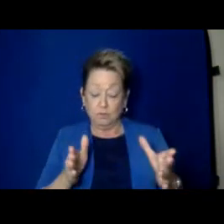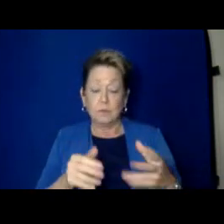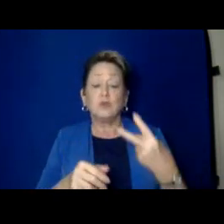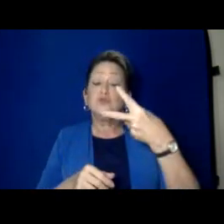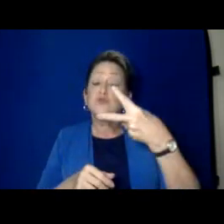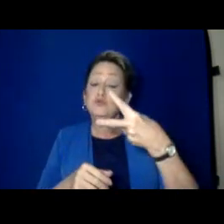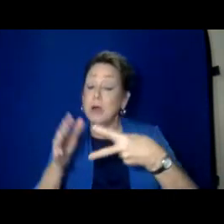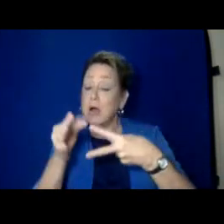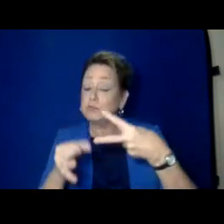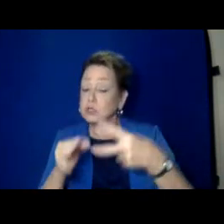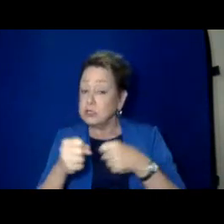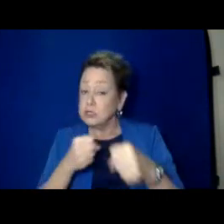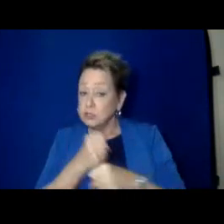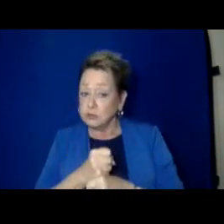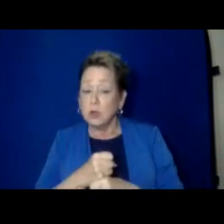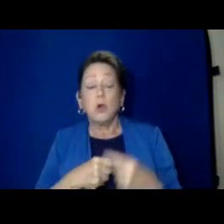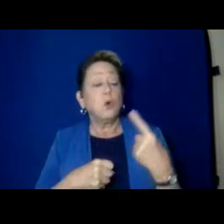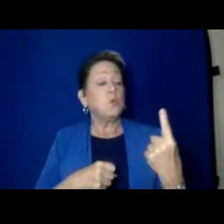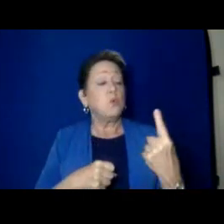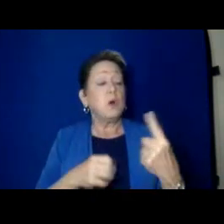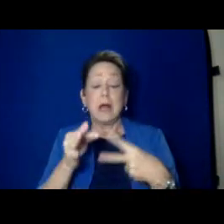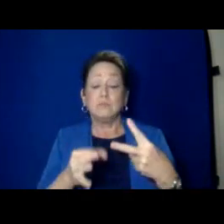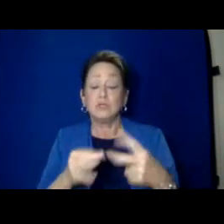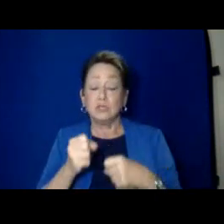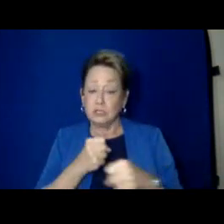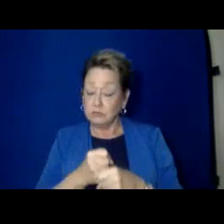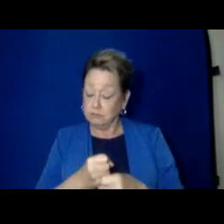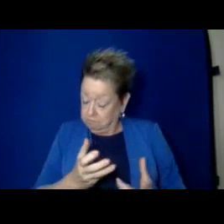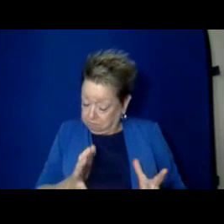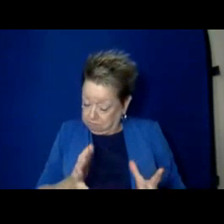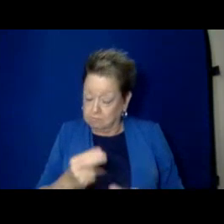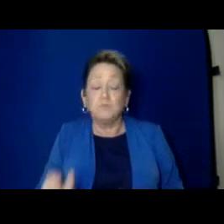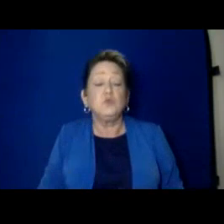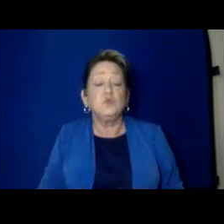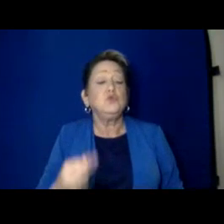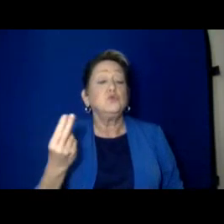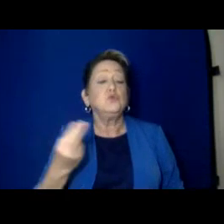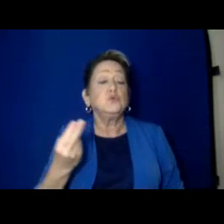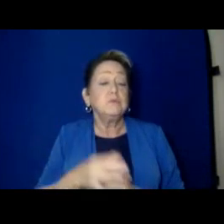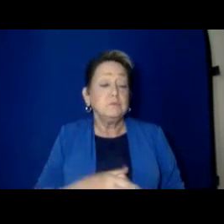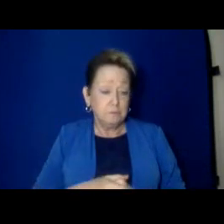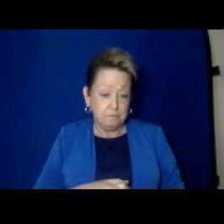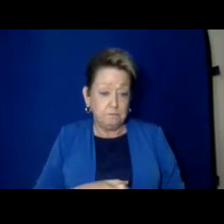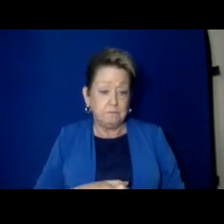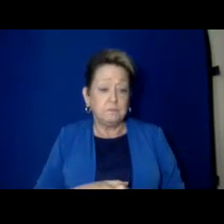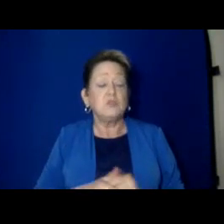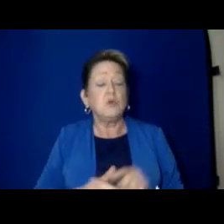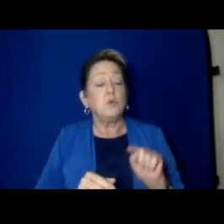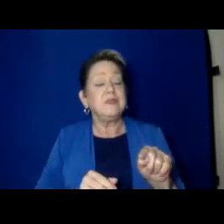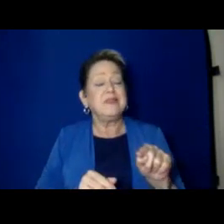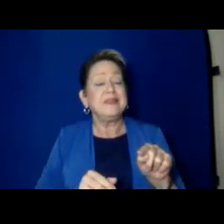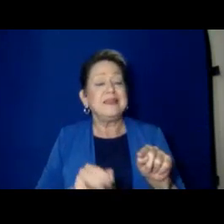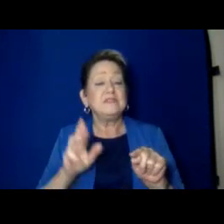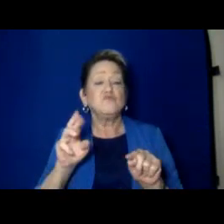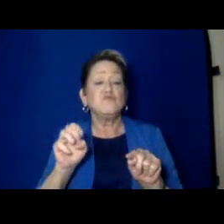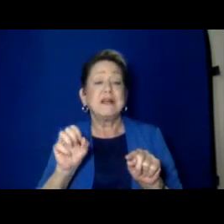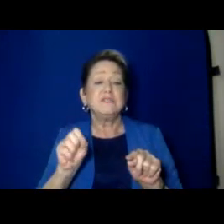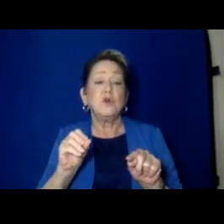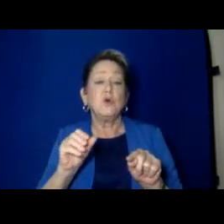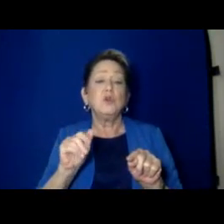2 option years. 1 option year has been exercised. And so this resolution